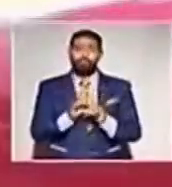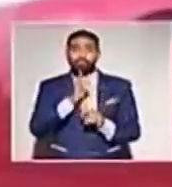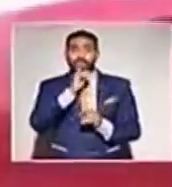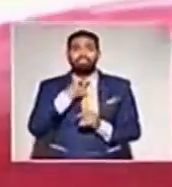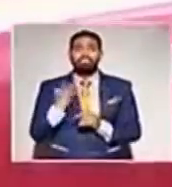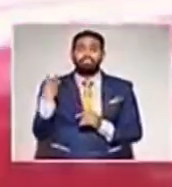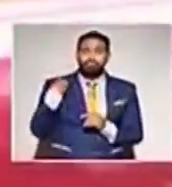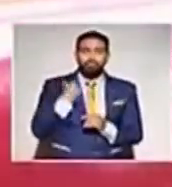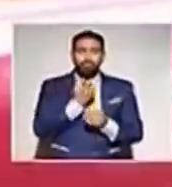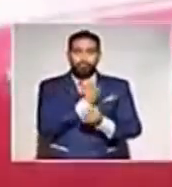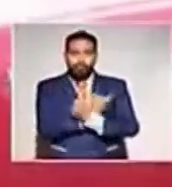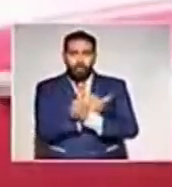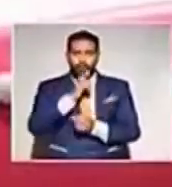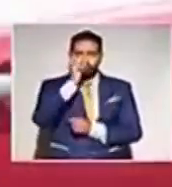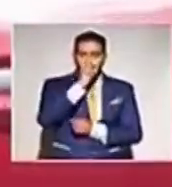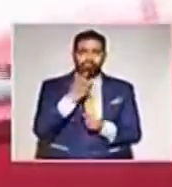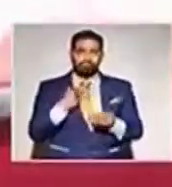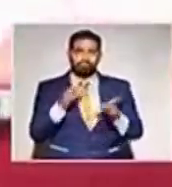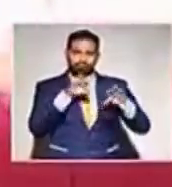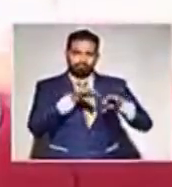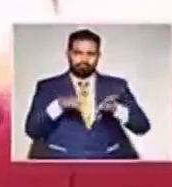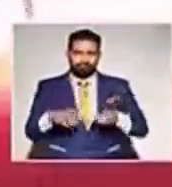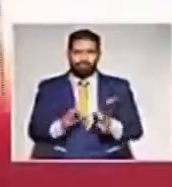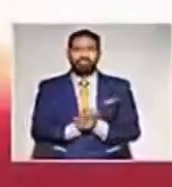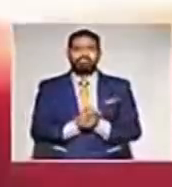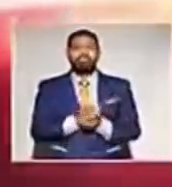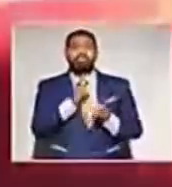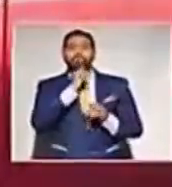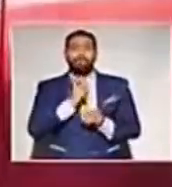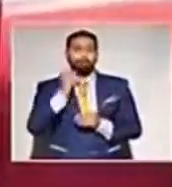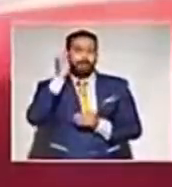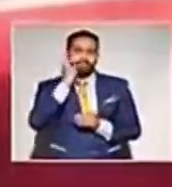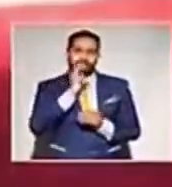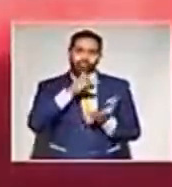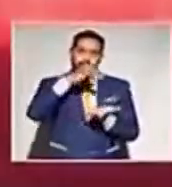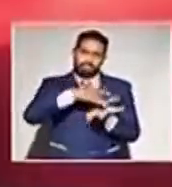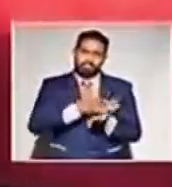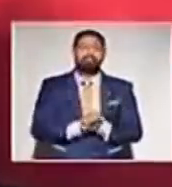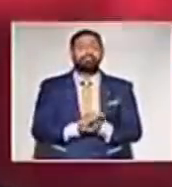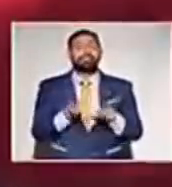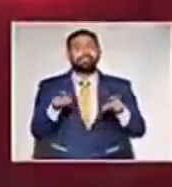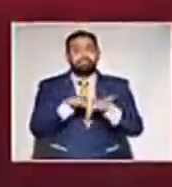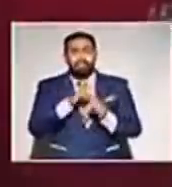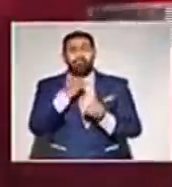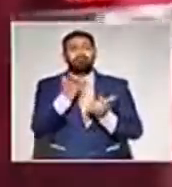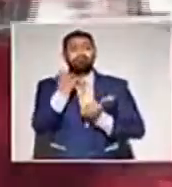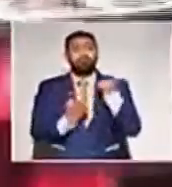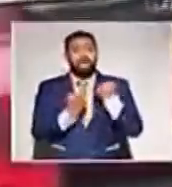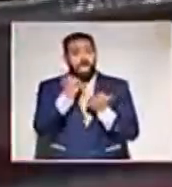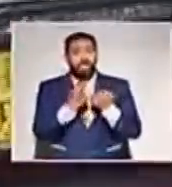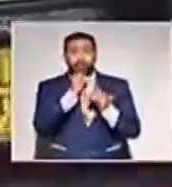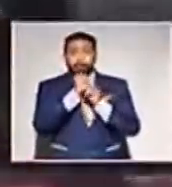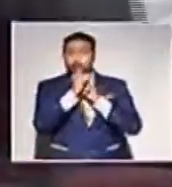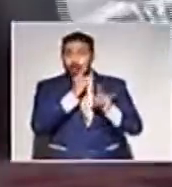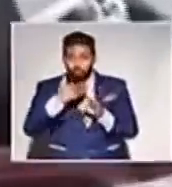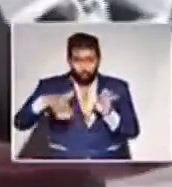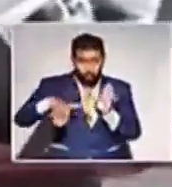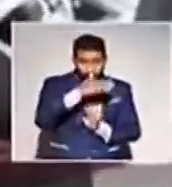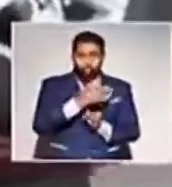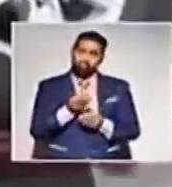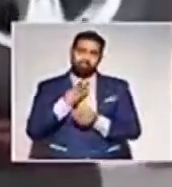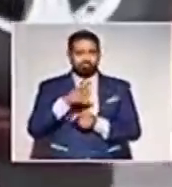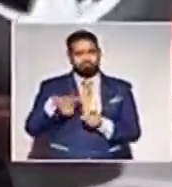Parliament at the Polduwa junction in Battaramulla today. Only a few vehicles heading towards Parliament were allowed to pass the area.